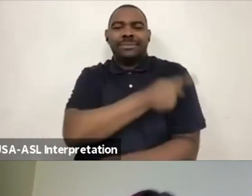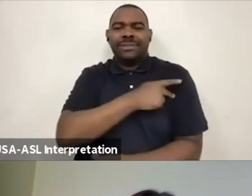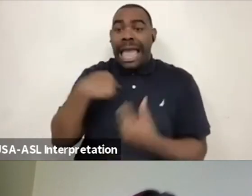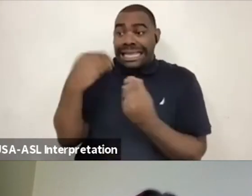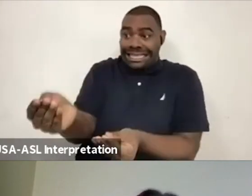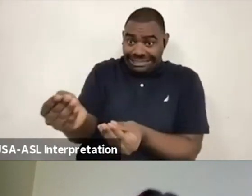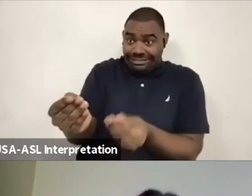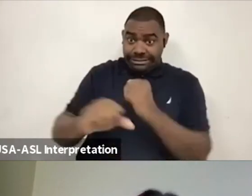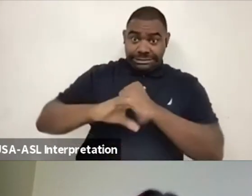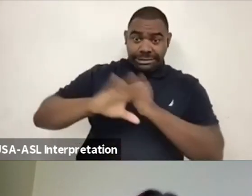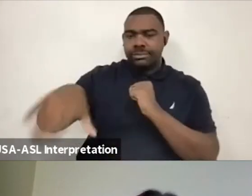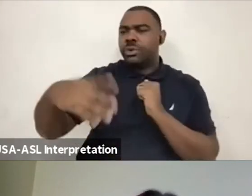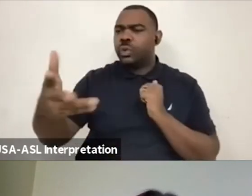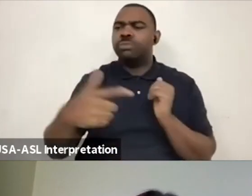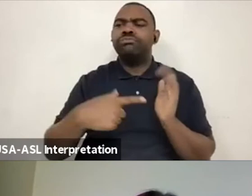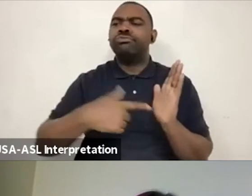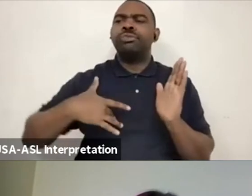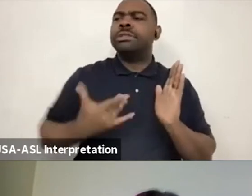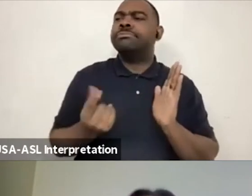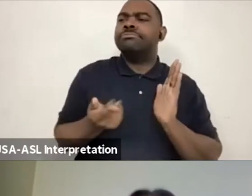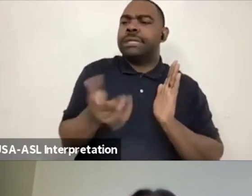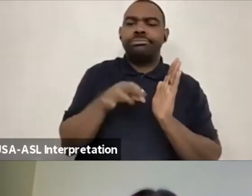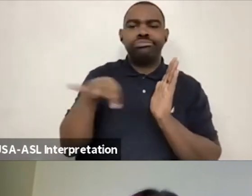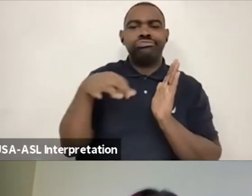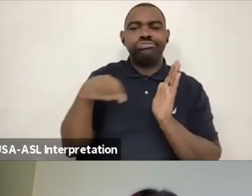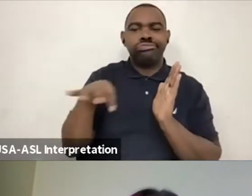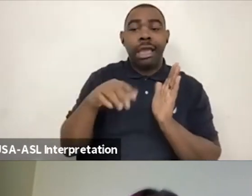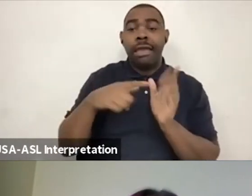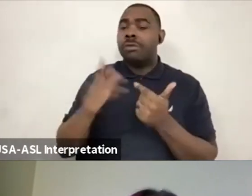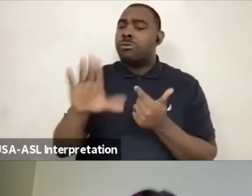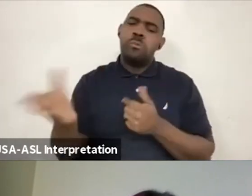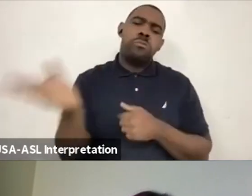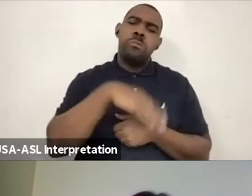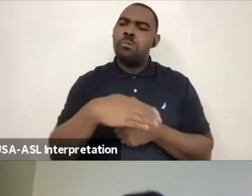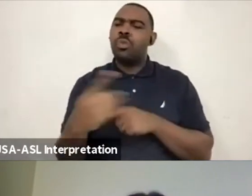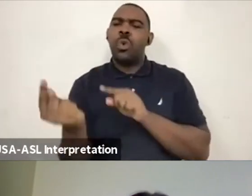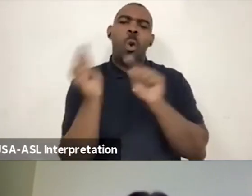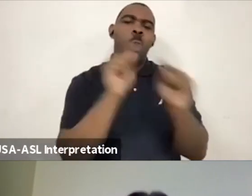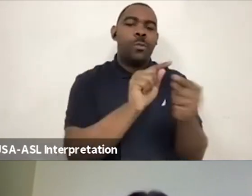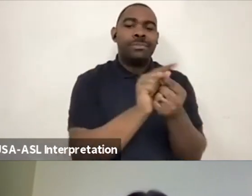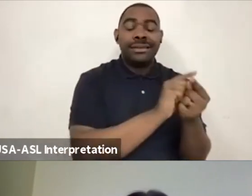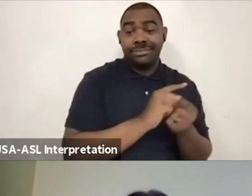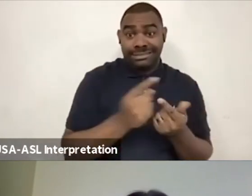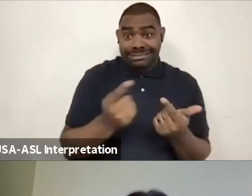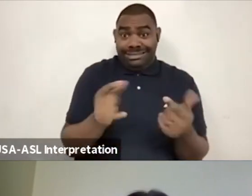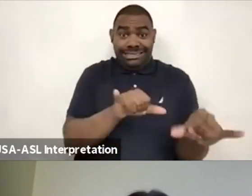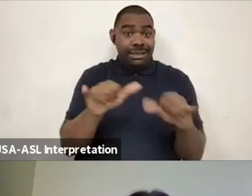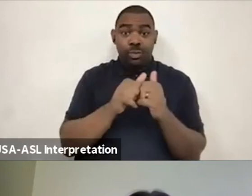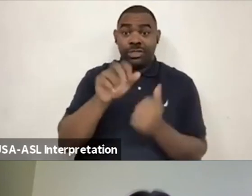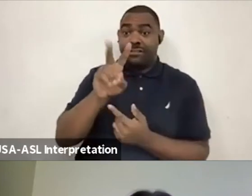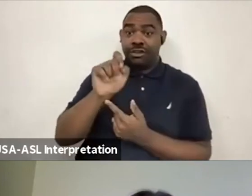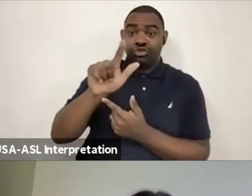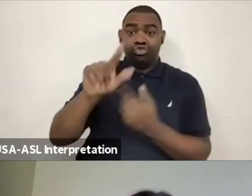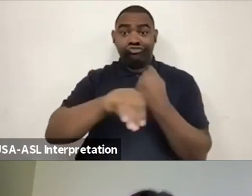it's about. I will take them down there. I'll meet them down there. In our virtual space, I'll meet them virtually. It doesn't